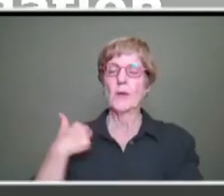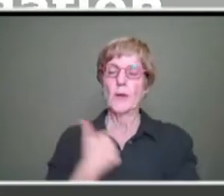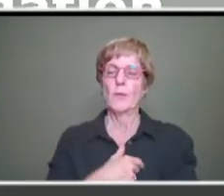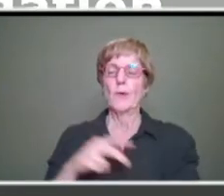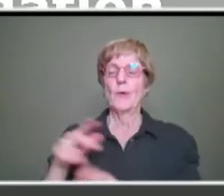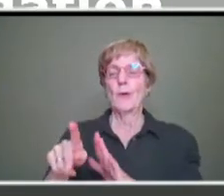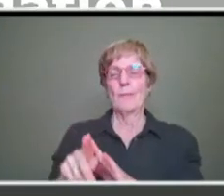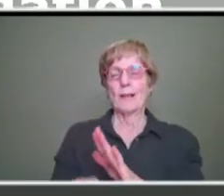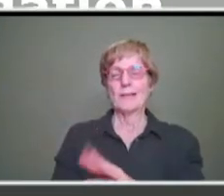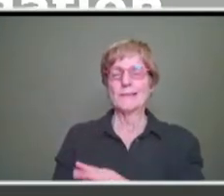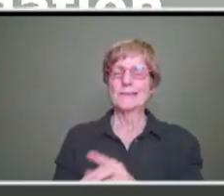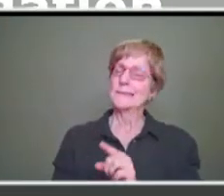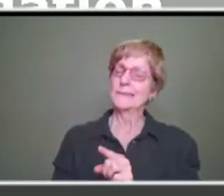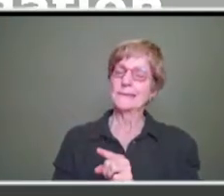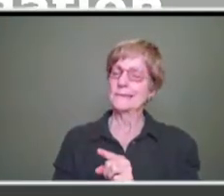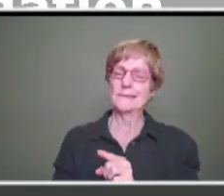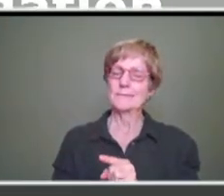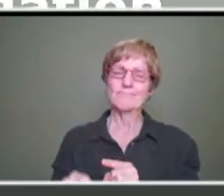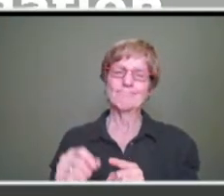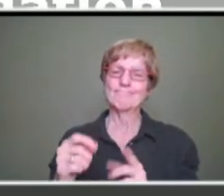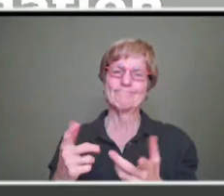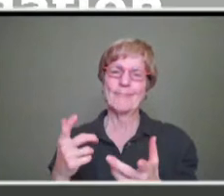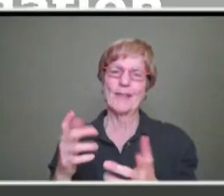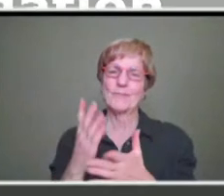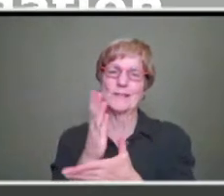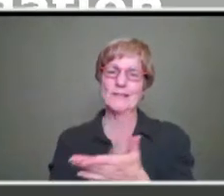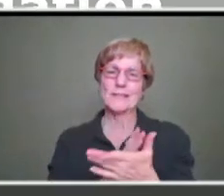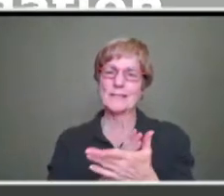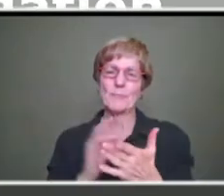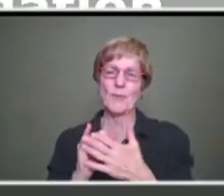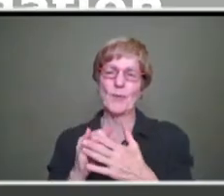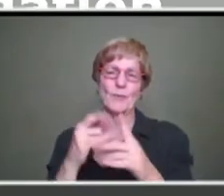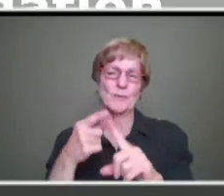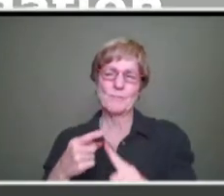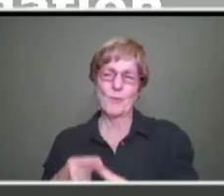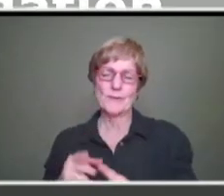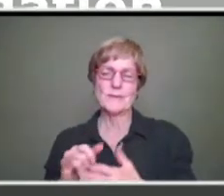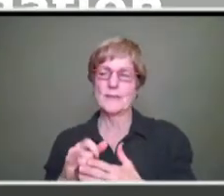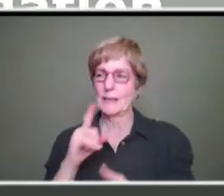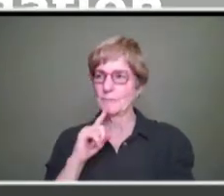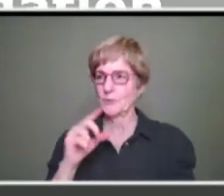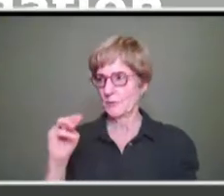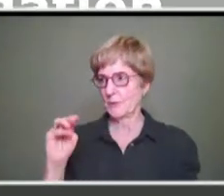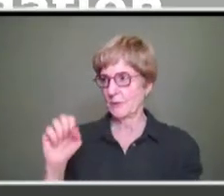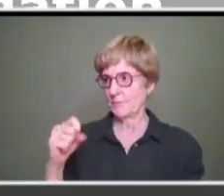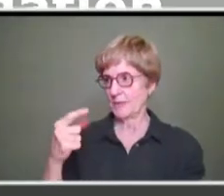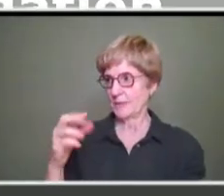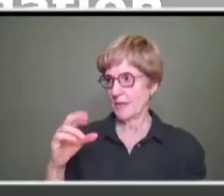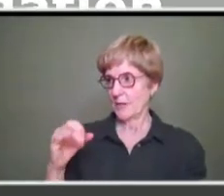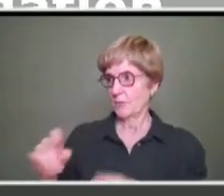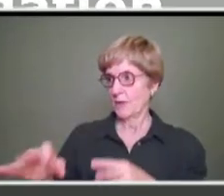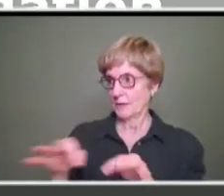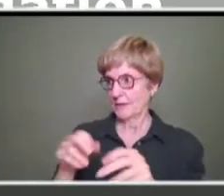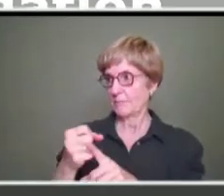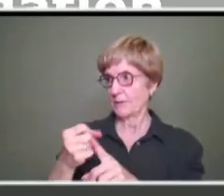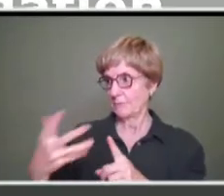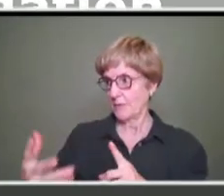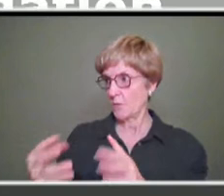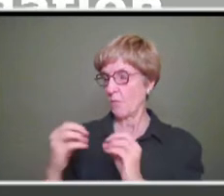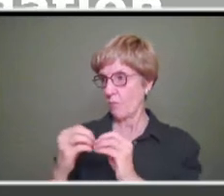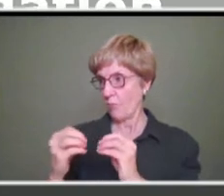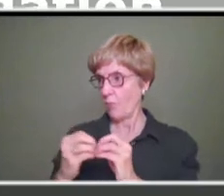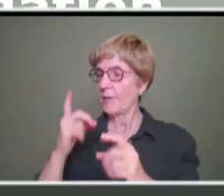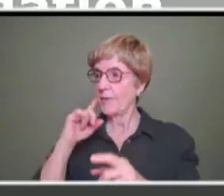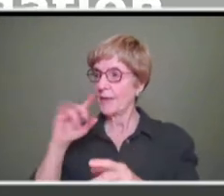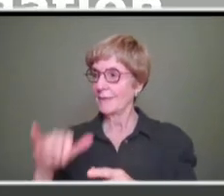stretched on coming up with some of those points that I'm sure miss Grant will be able to articulate with you why they think this is a good